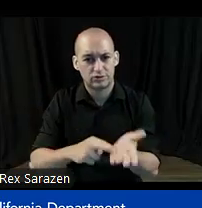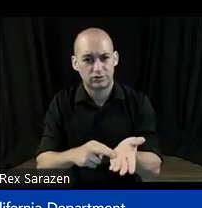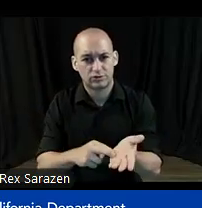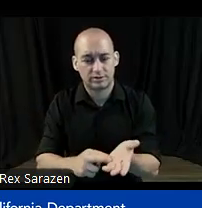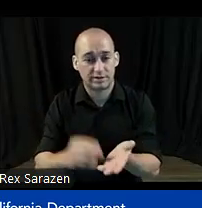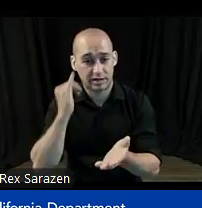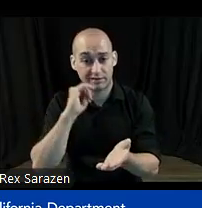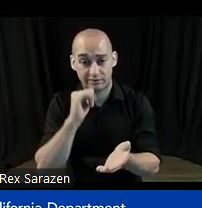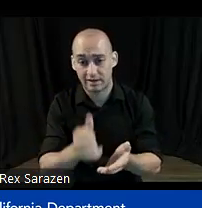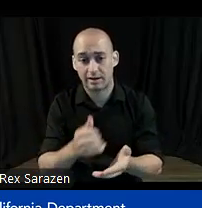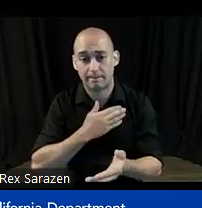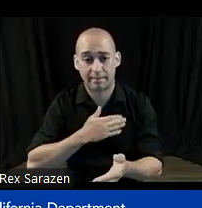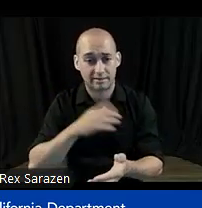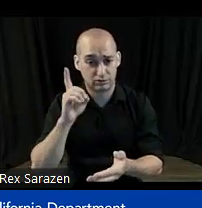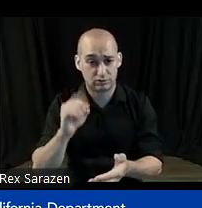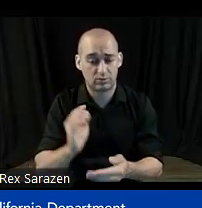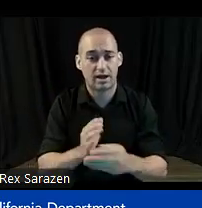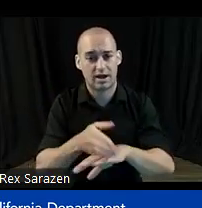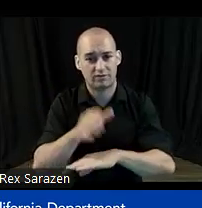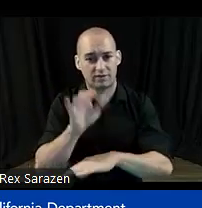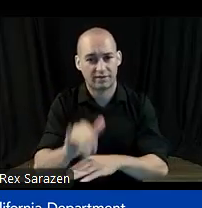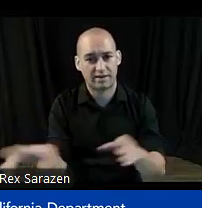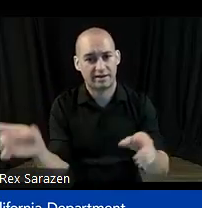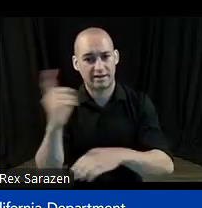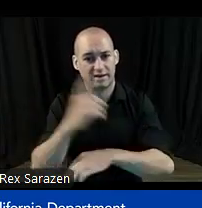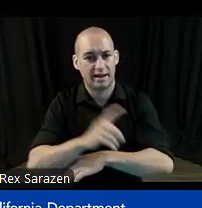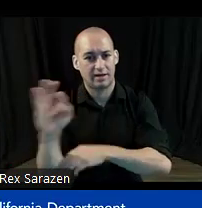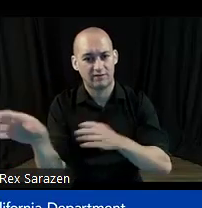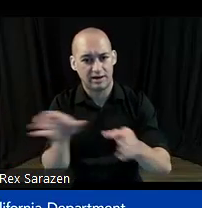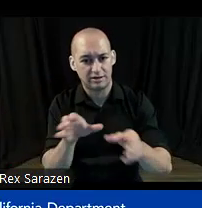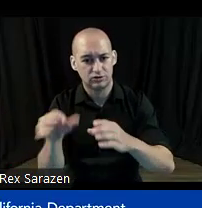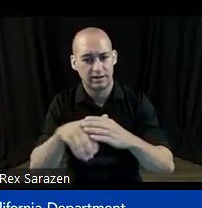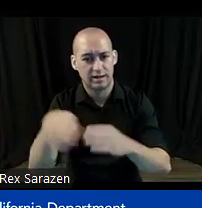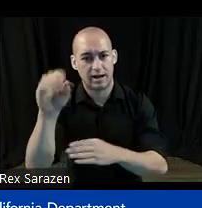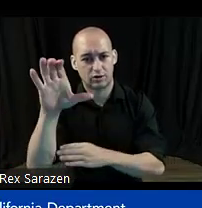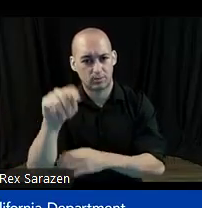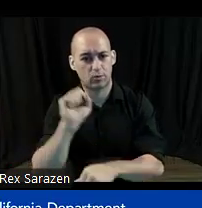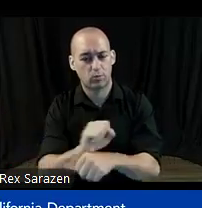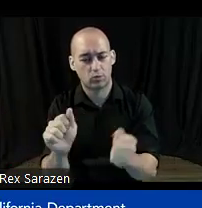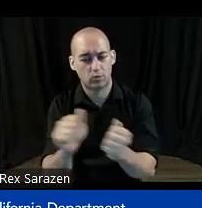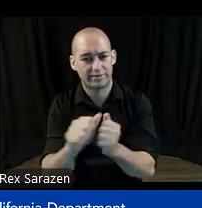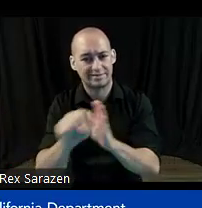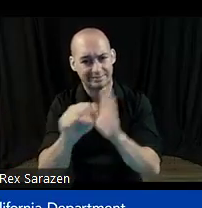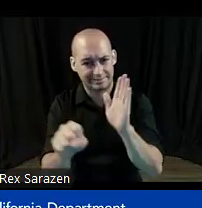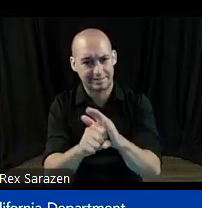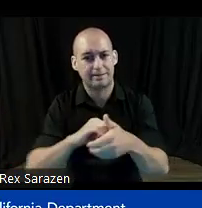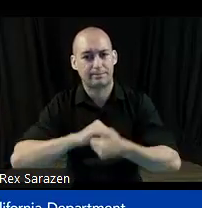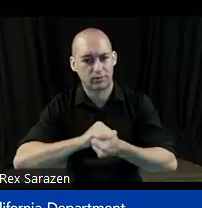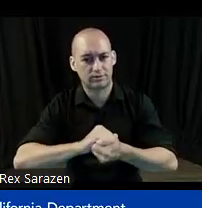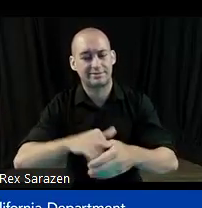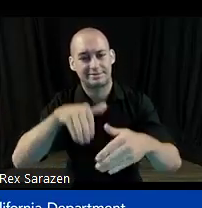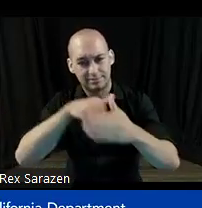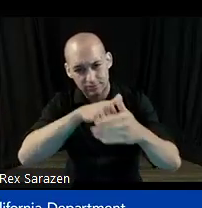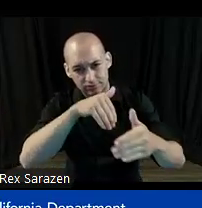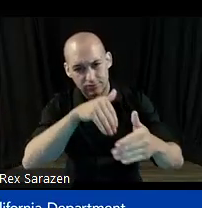But after the day of action in October, we work with all of our state partners internally, other departments,